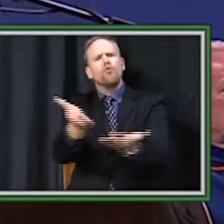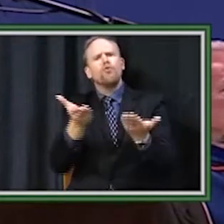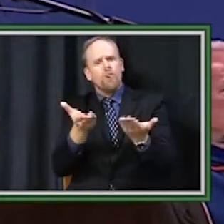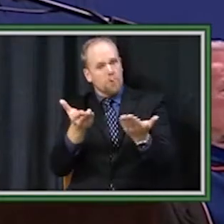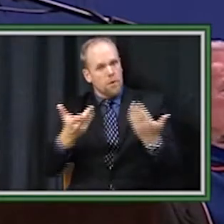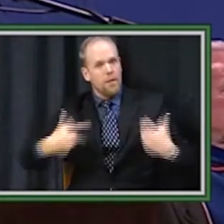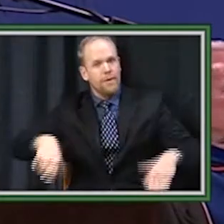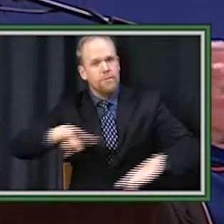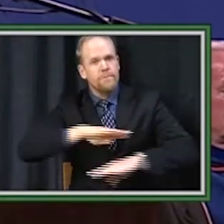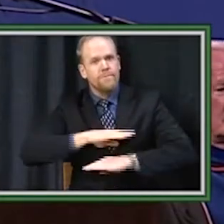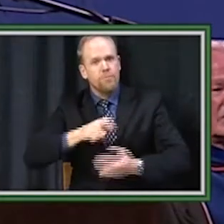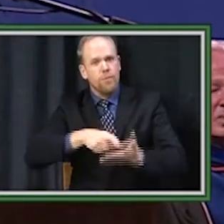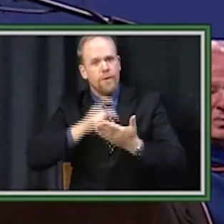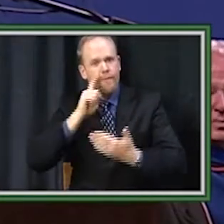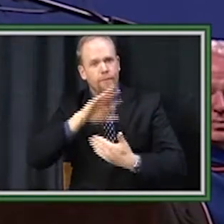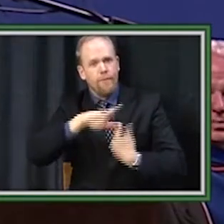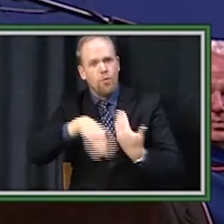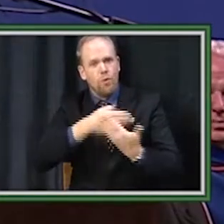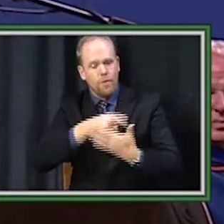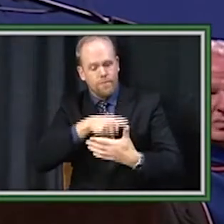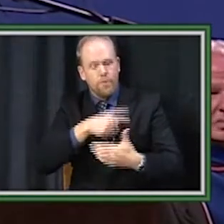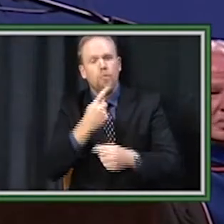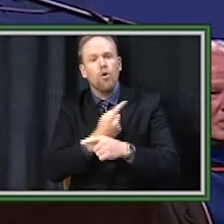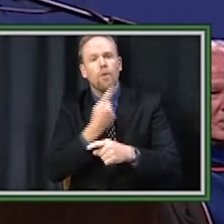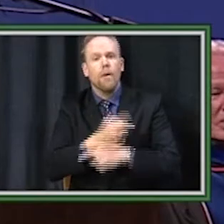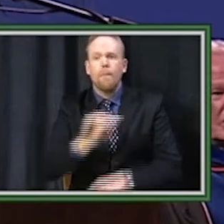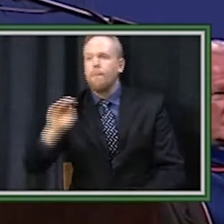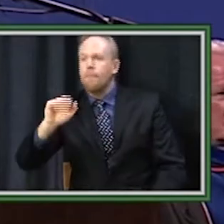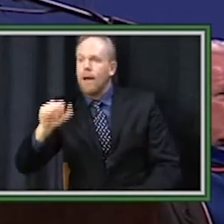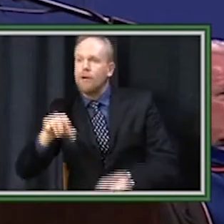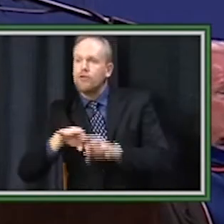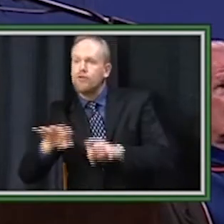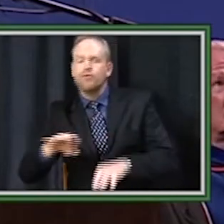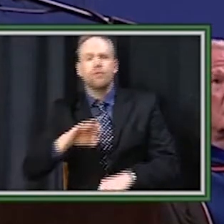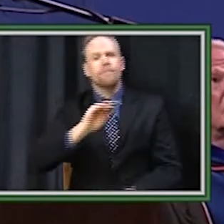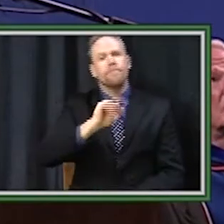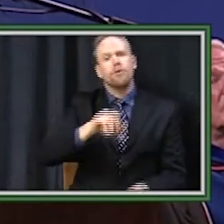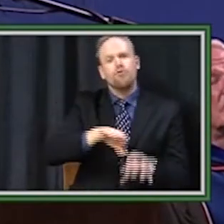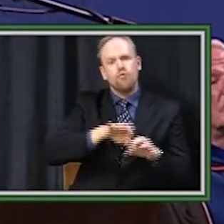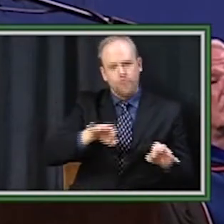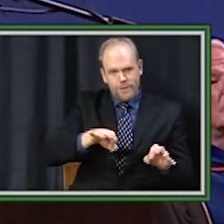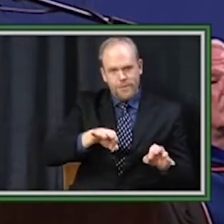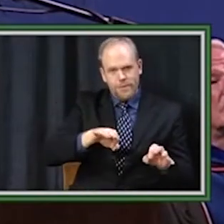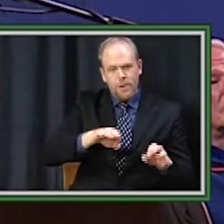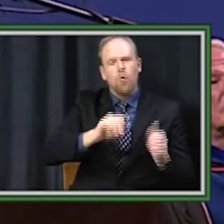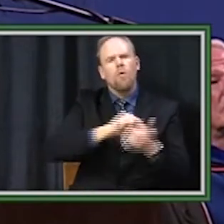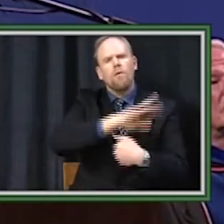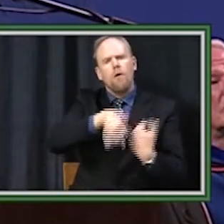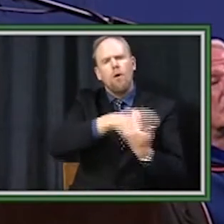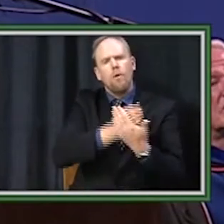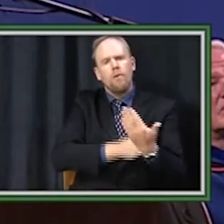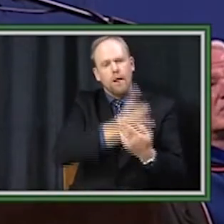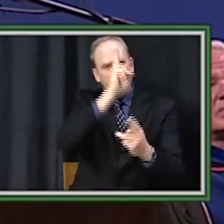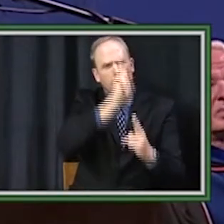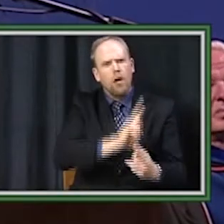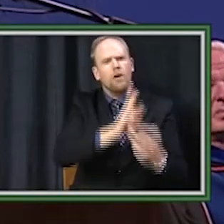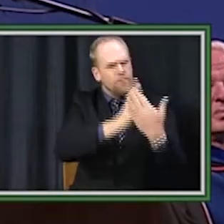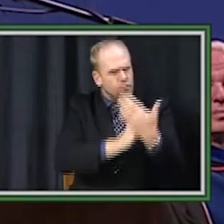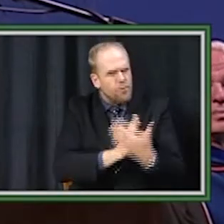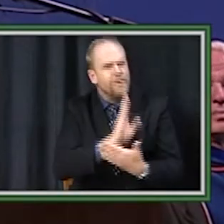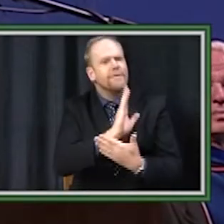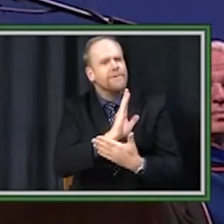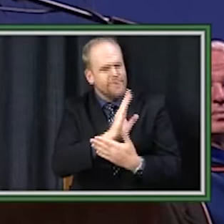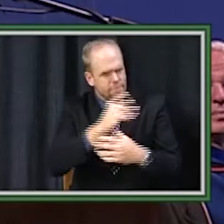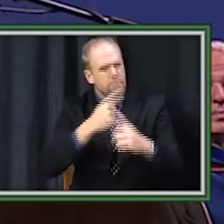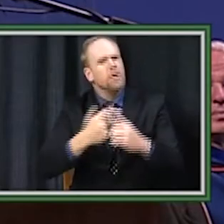have satisfied the requirements, the appropriate master's and bachelor's degrees with all of the honors, privileges,